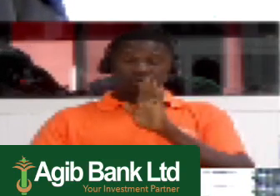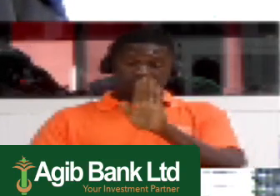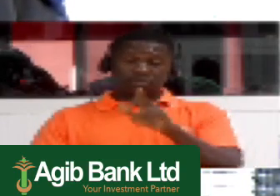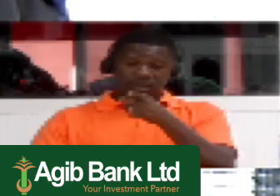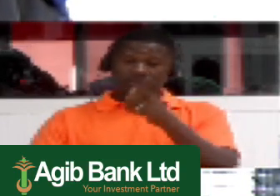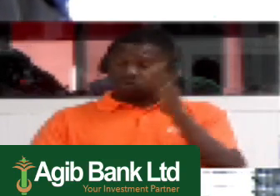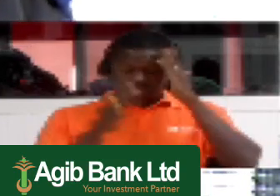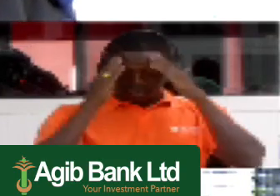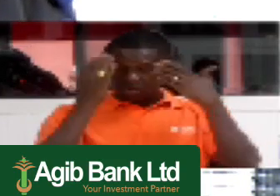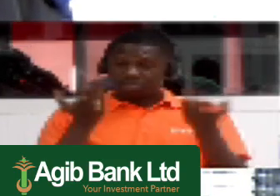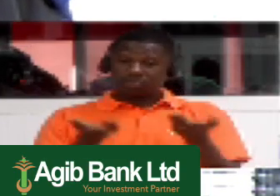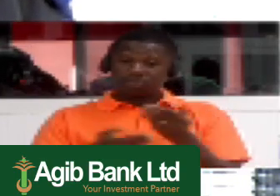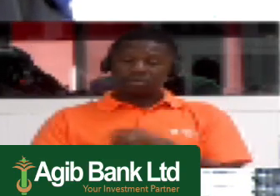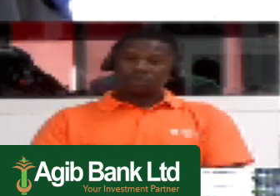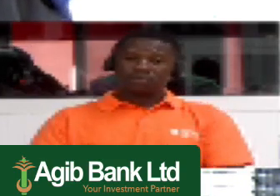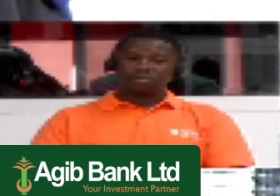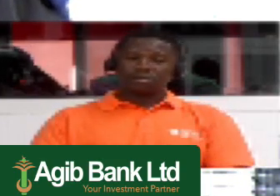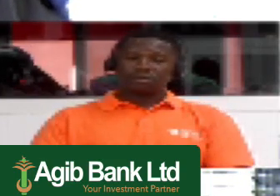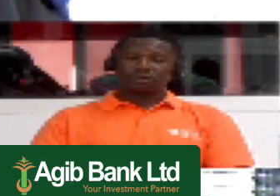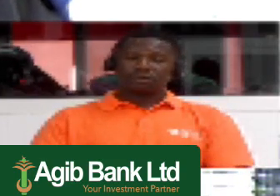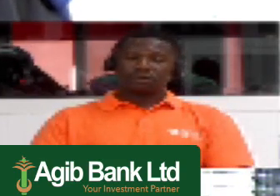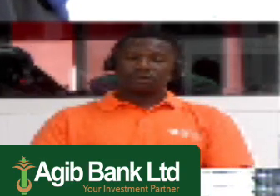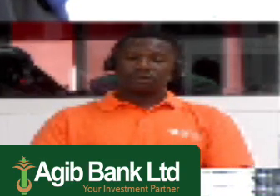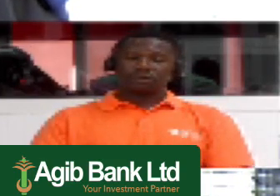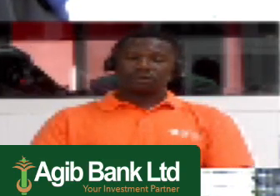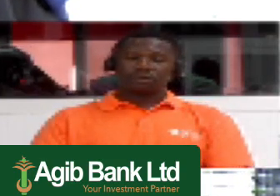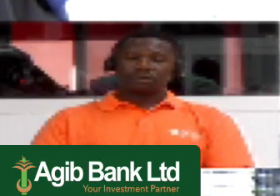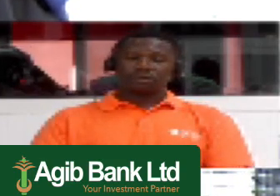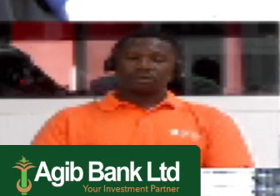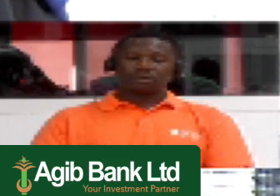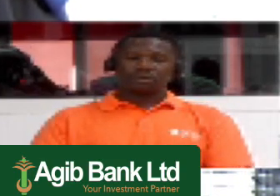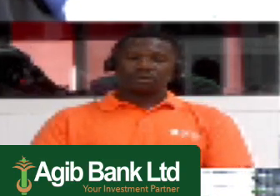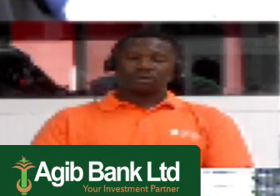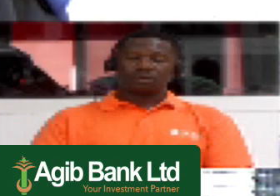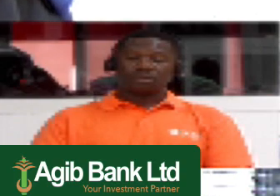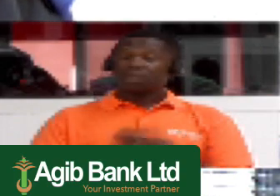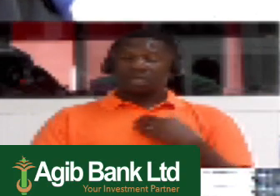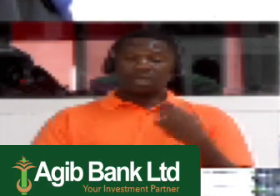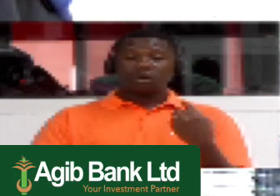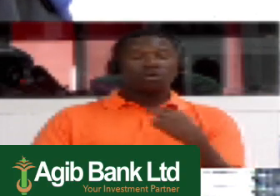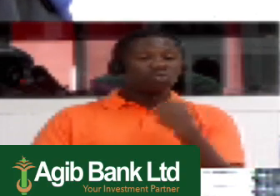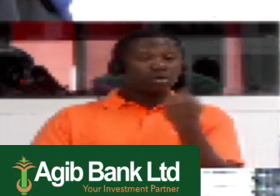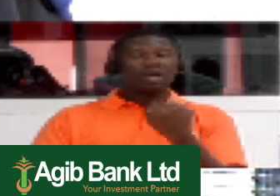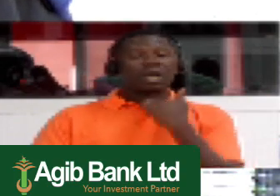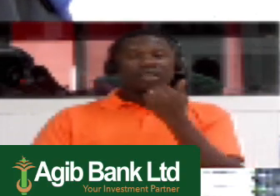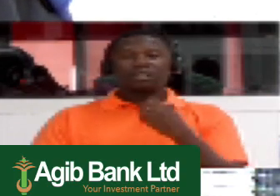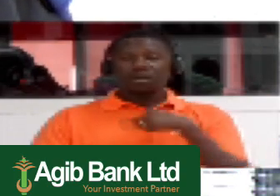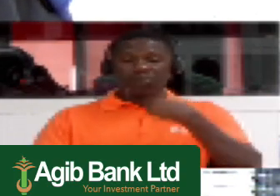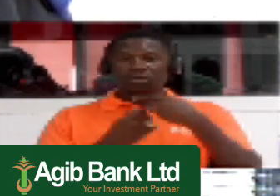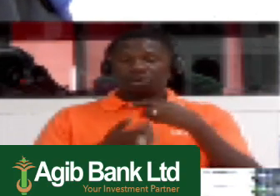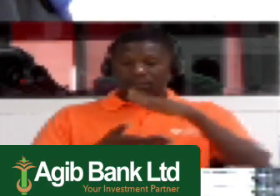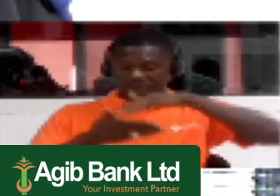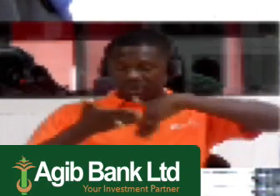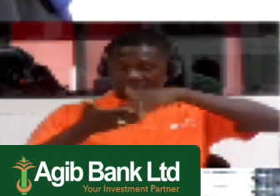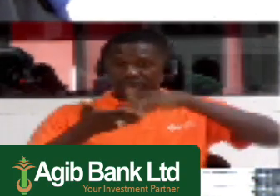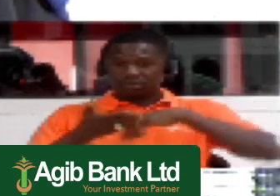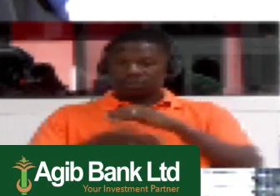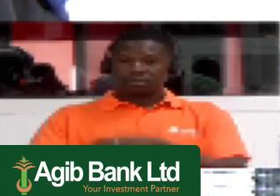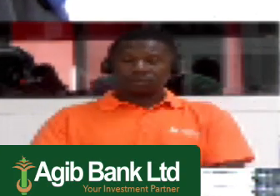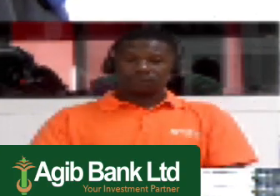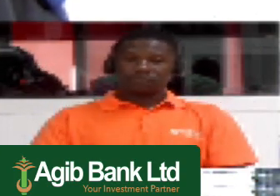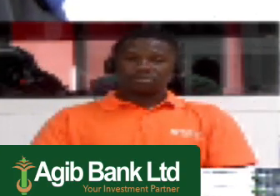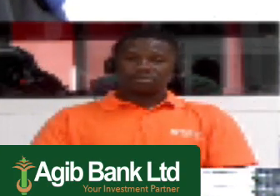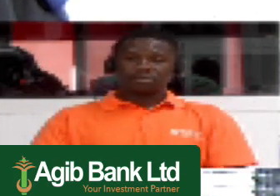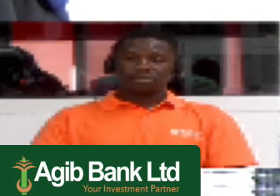him. Ayanyi ningale ala kaitola. And the guy asked for his documents. Kai bunda ele ajitana ndrong